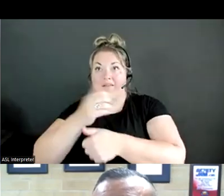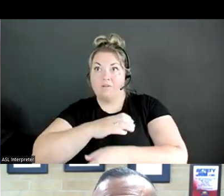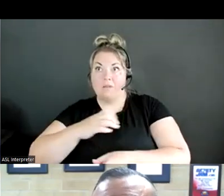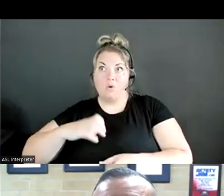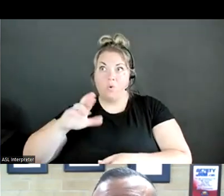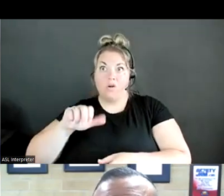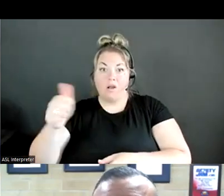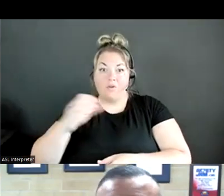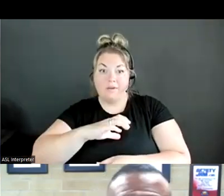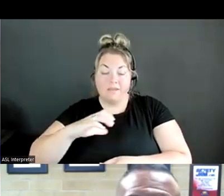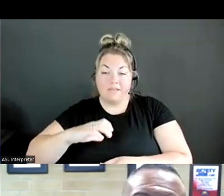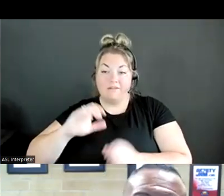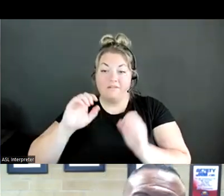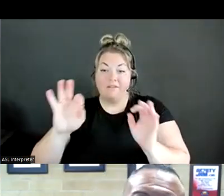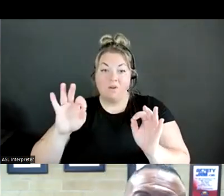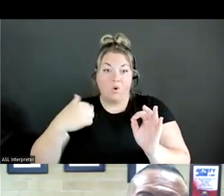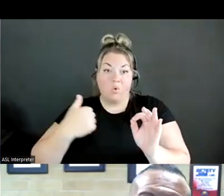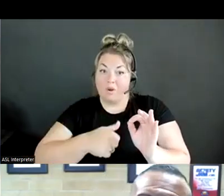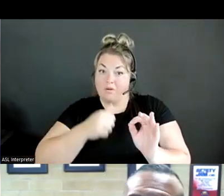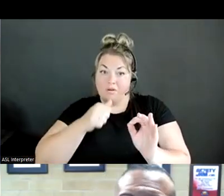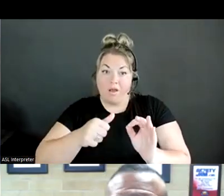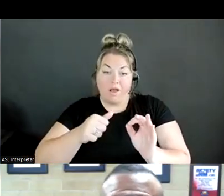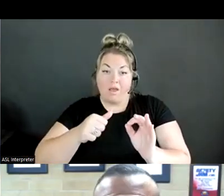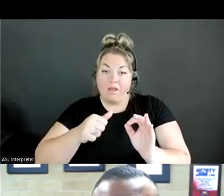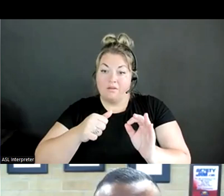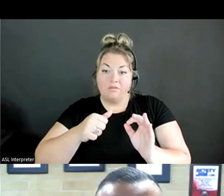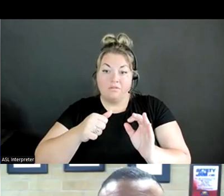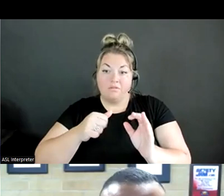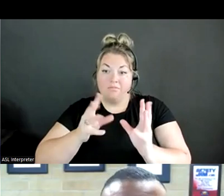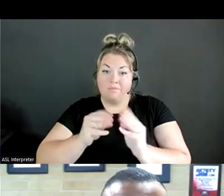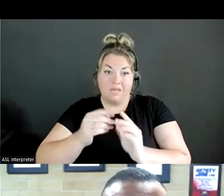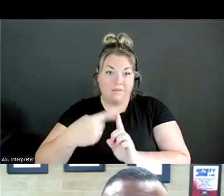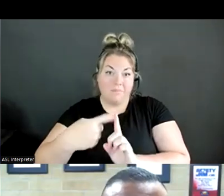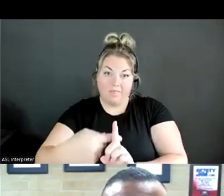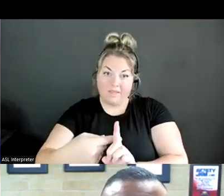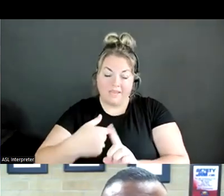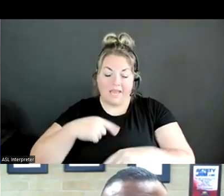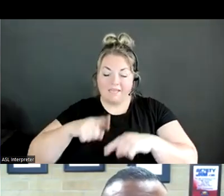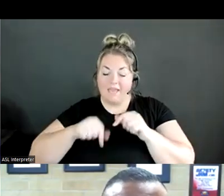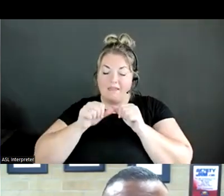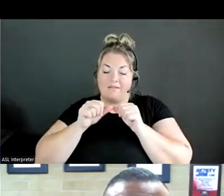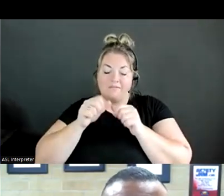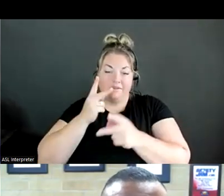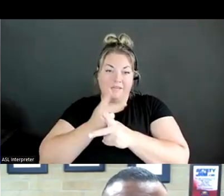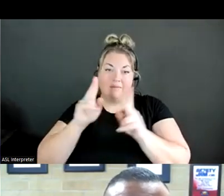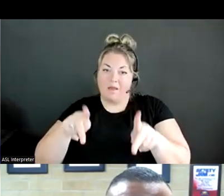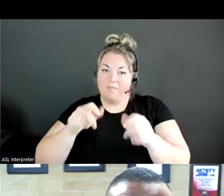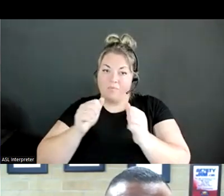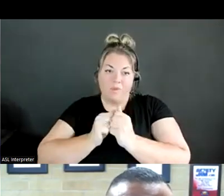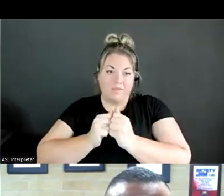committees, if we're not going to be meeting monthly. Like, I just can't keep up with like